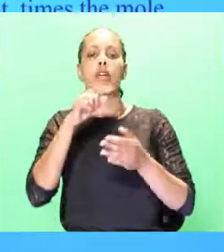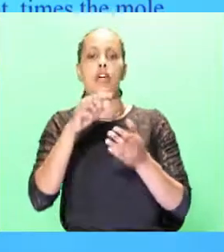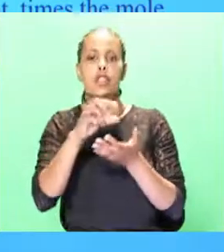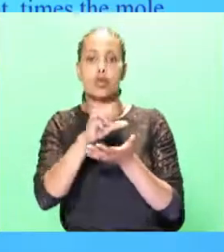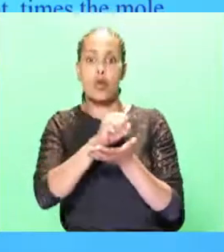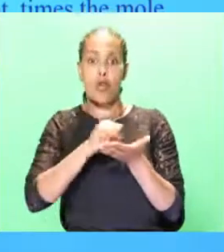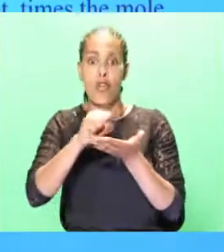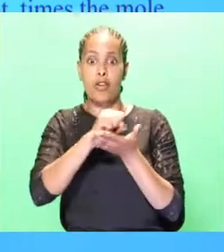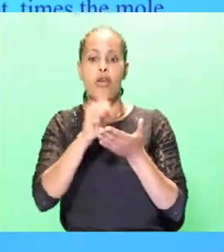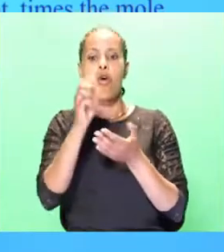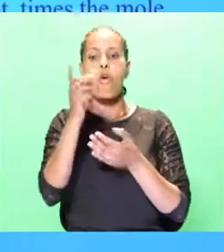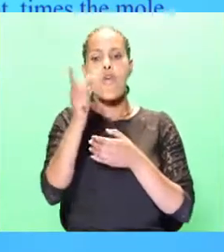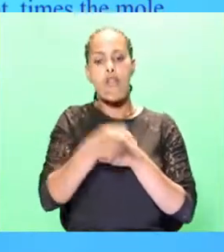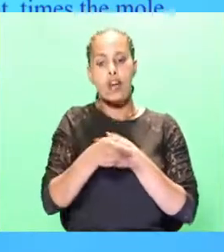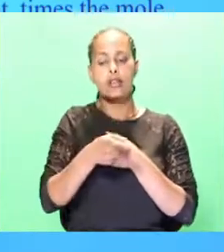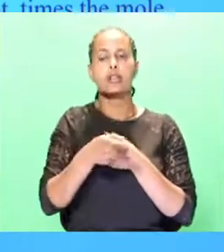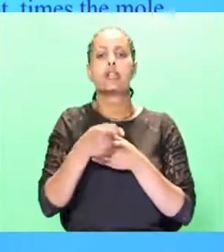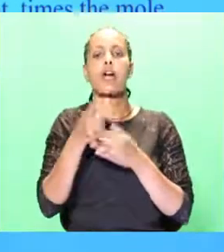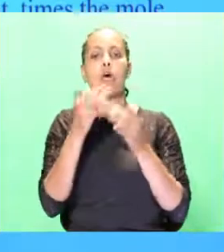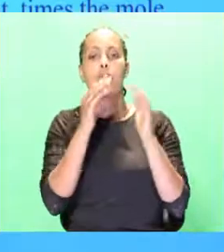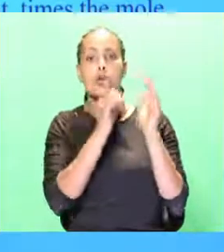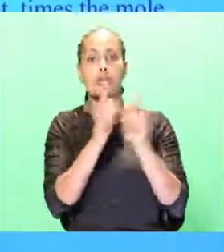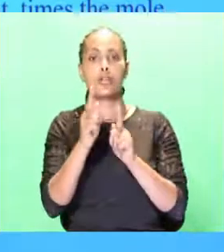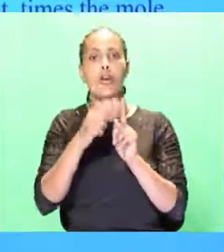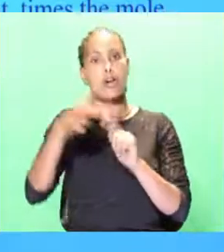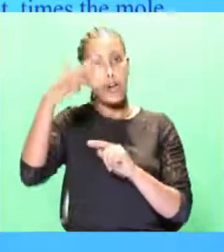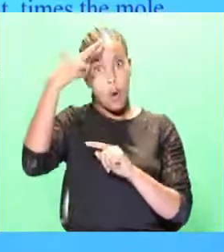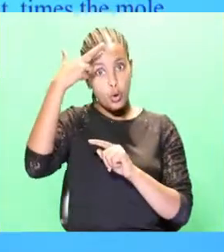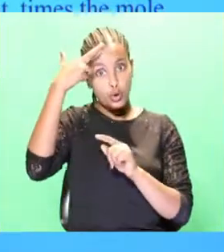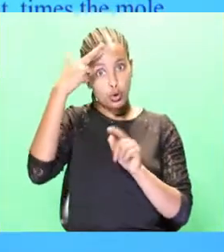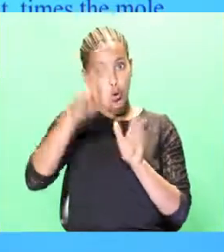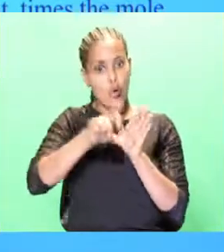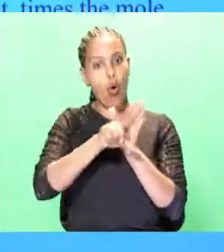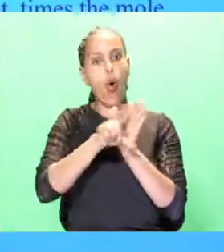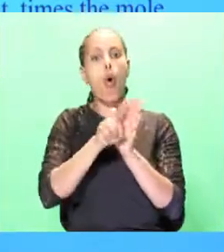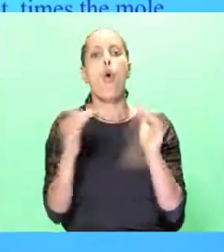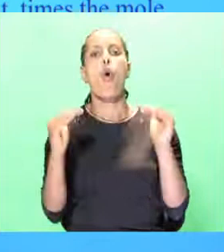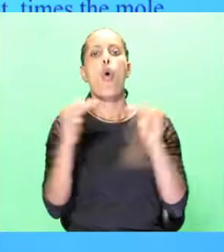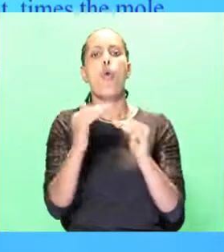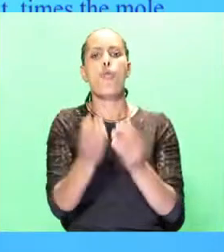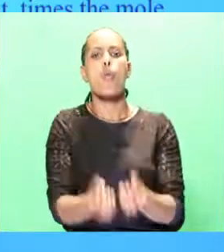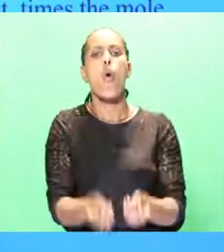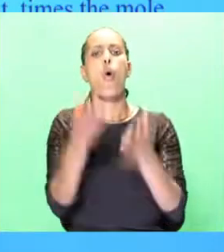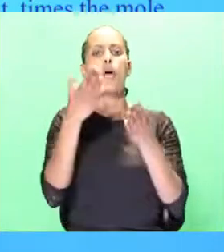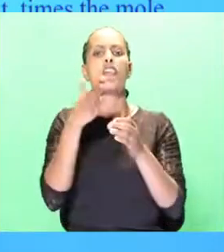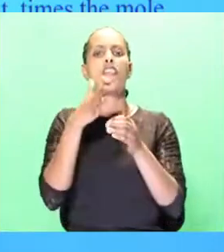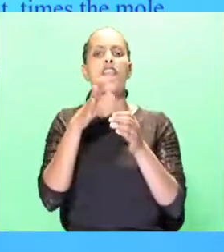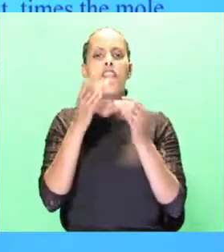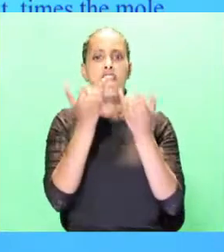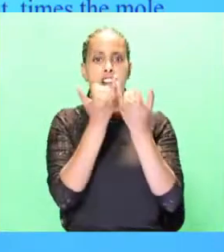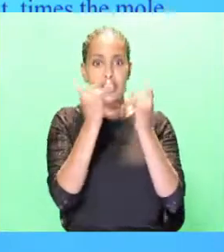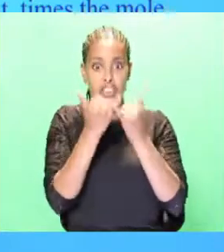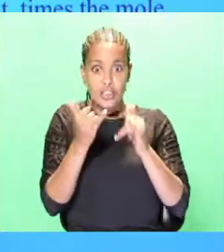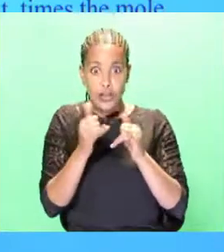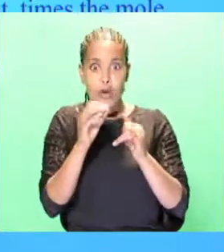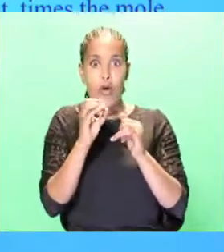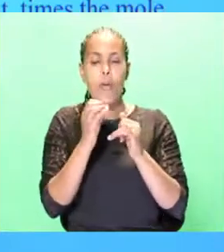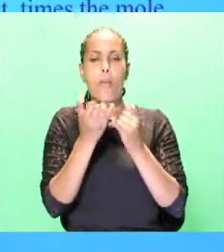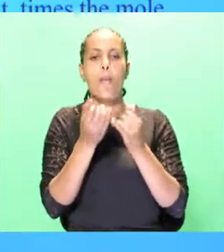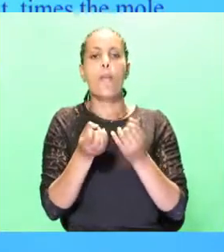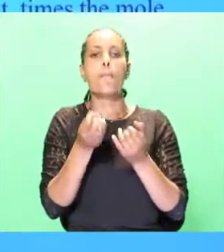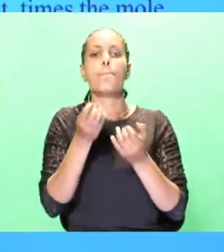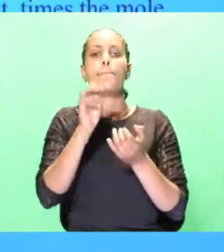solvent over the solution, according to Raoult's law, equal mole fraction of the solvent,